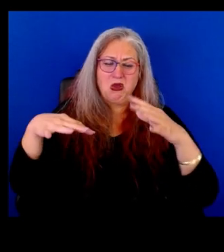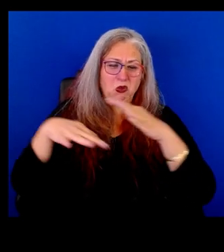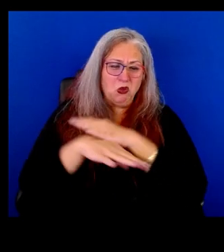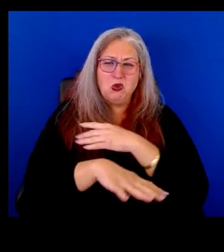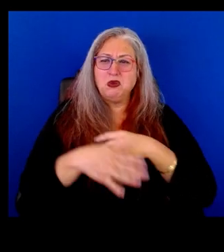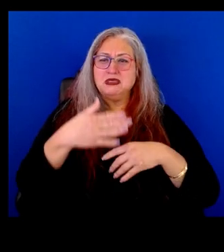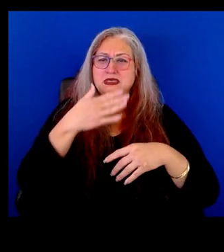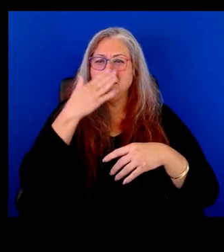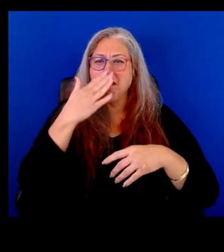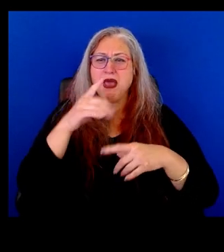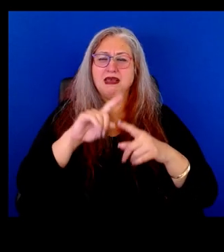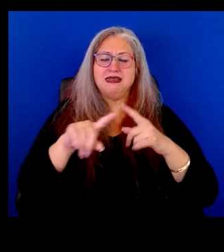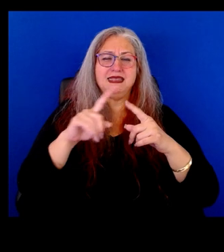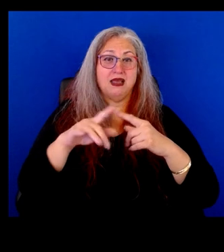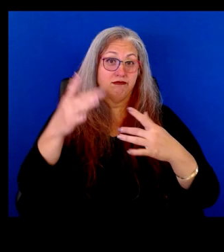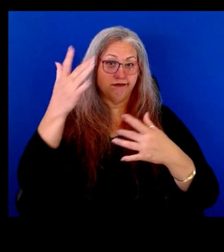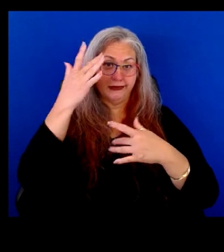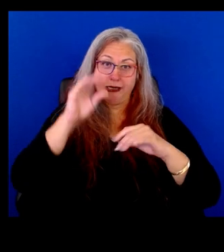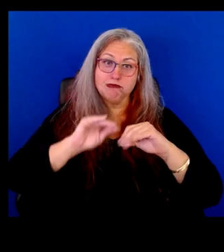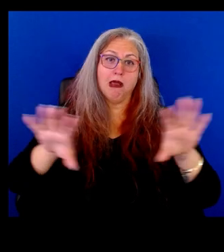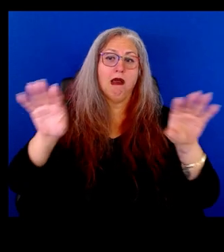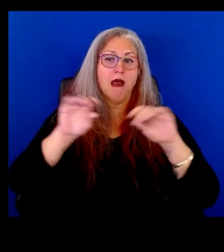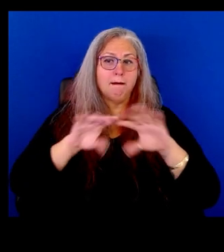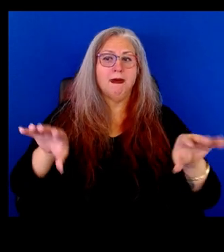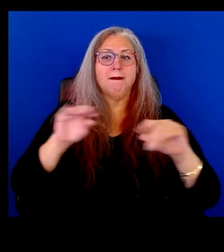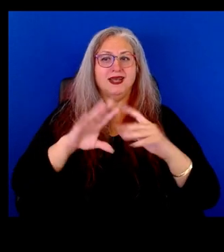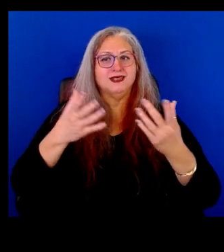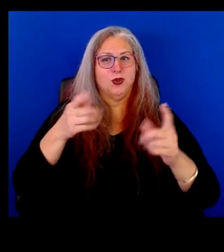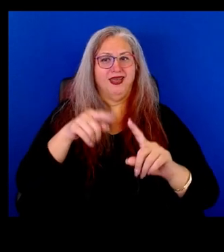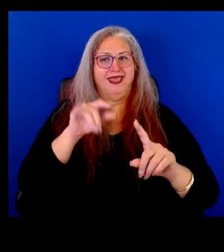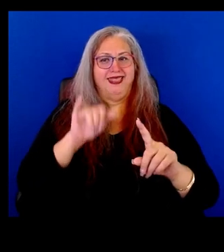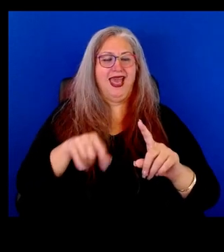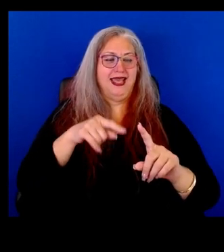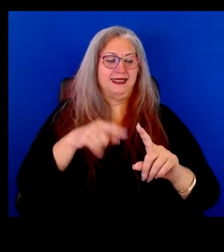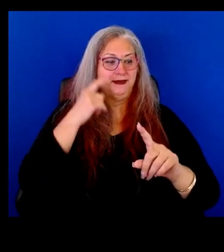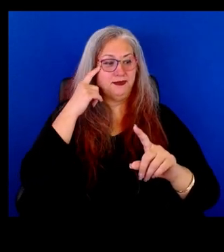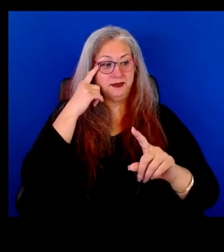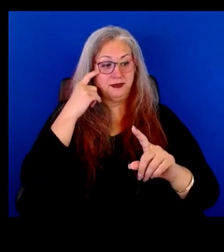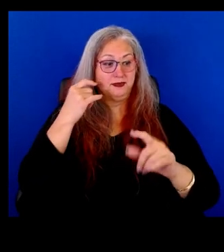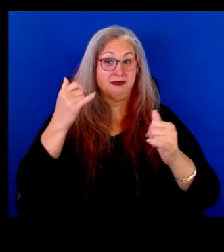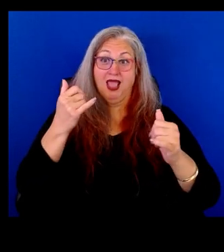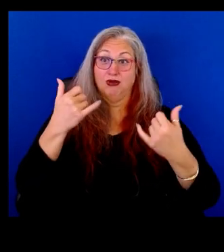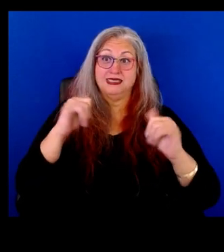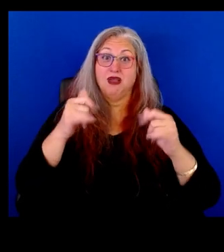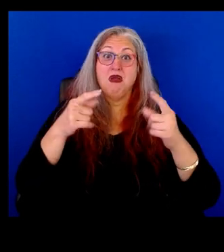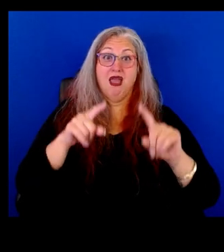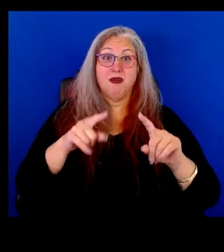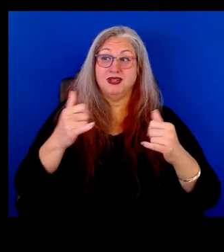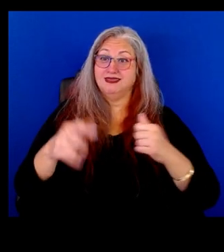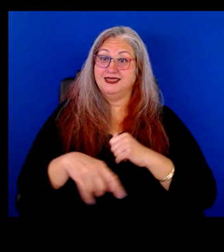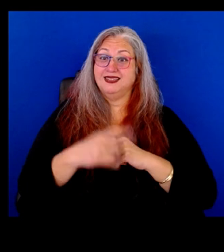now they have several kinds of pandemics, as you know. So this was something that was that's now until this